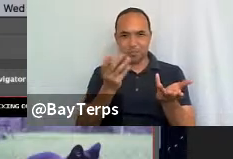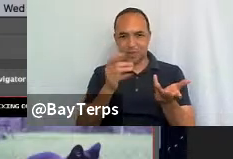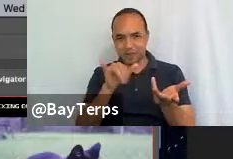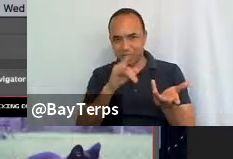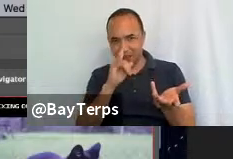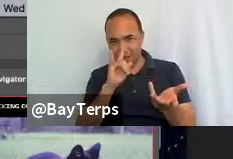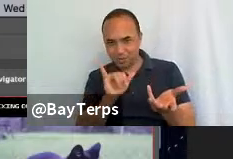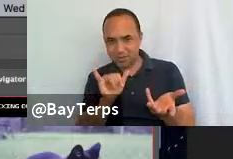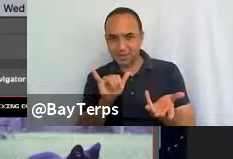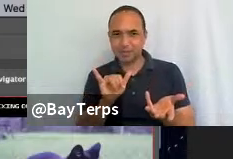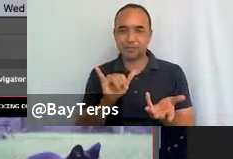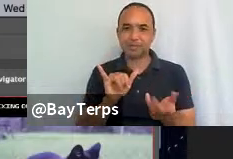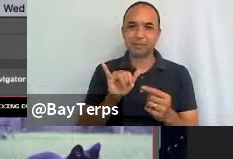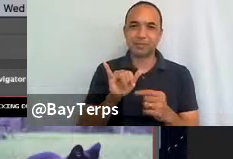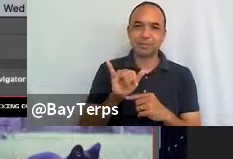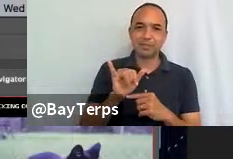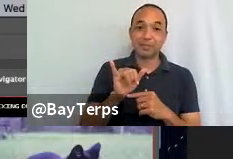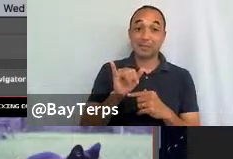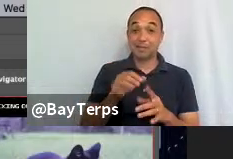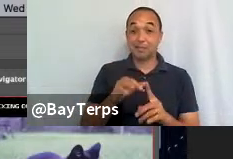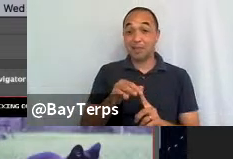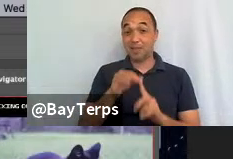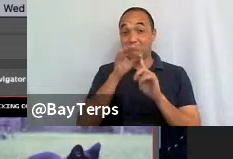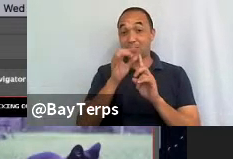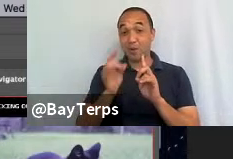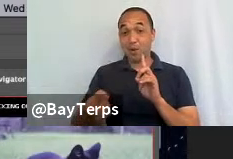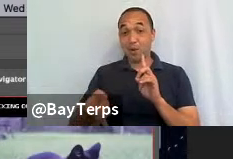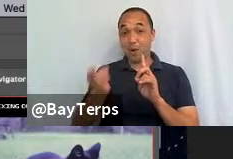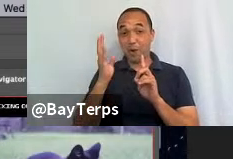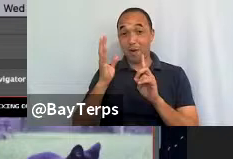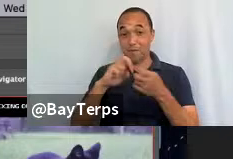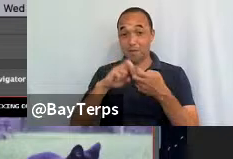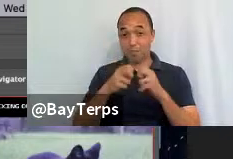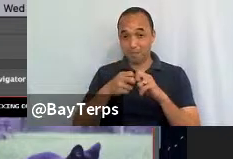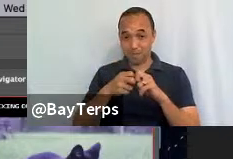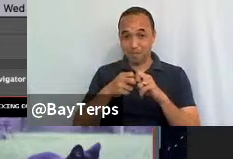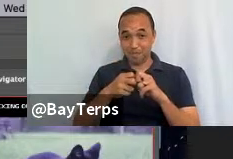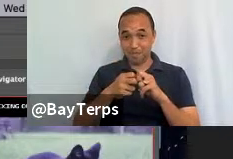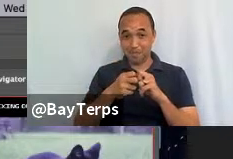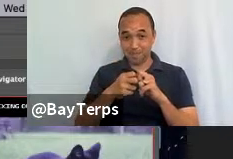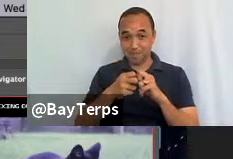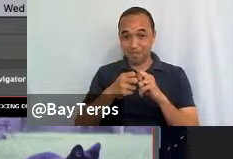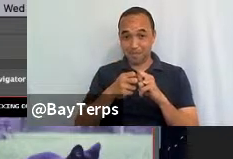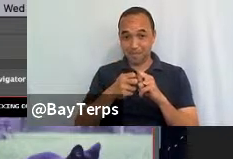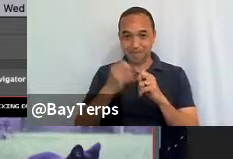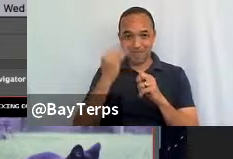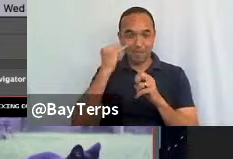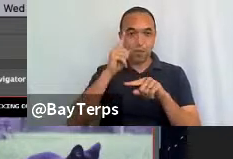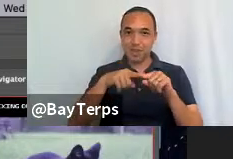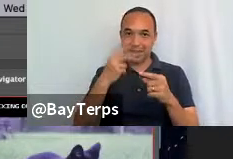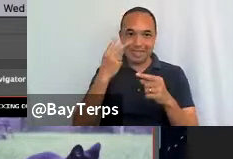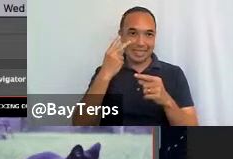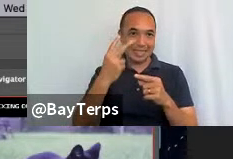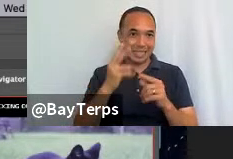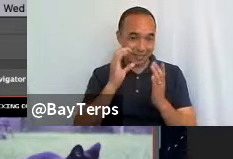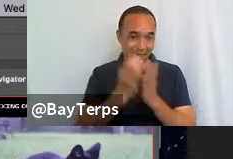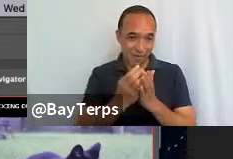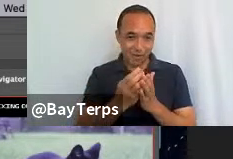has a really awful problem and you can't see the photo unless you adjust the brightness and contrast